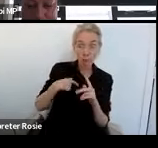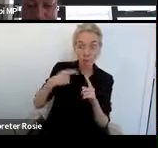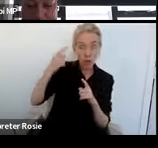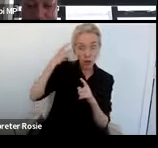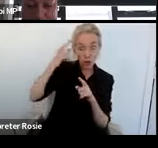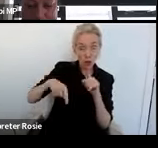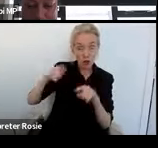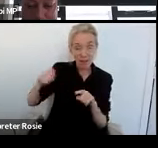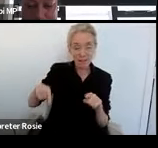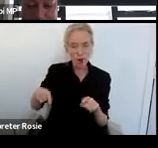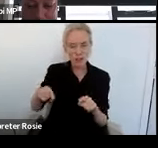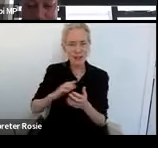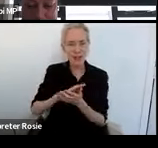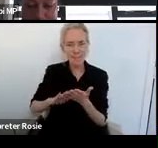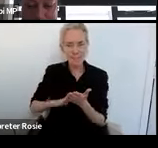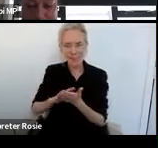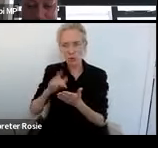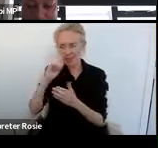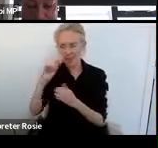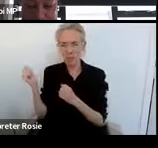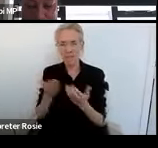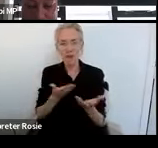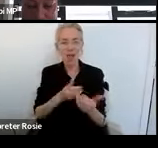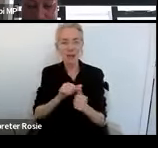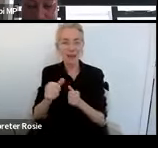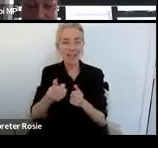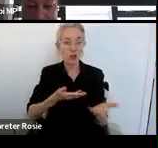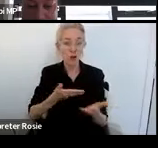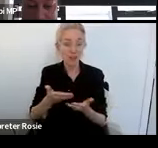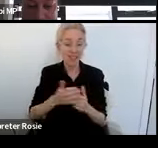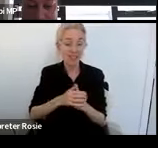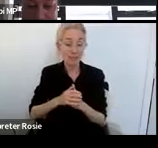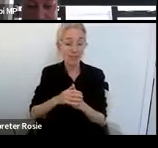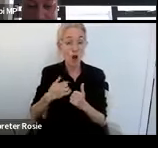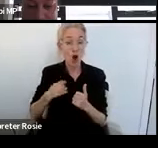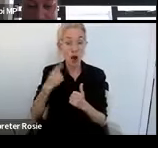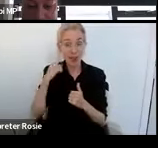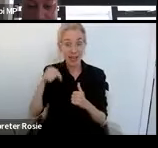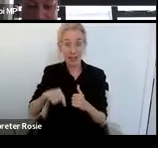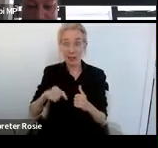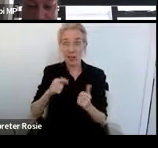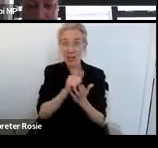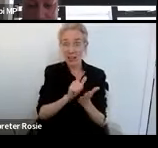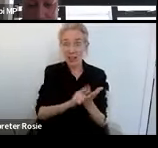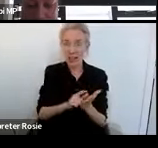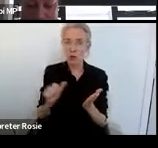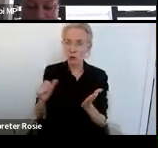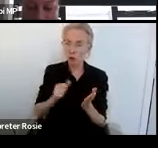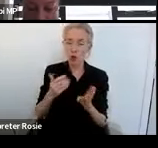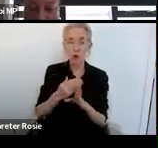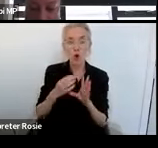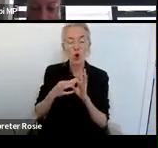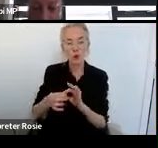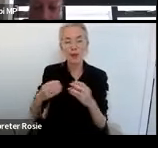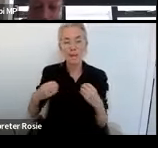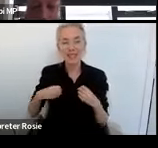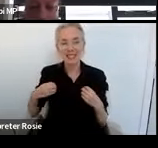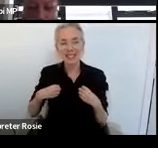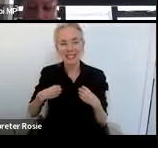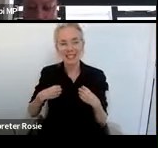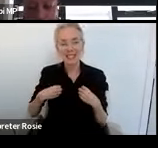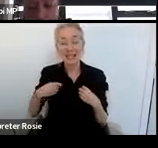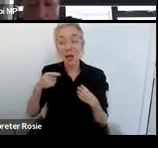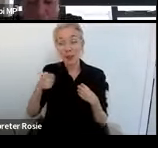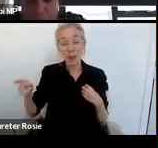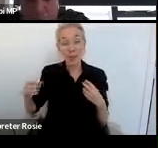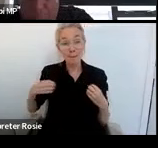think businesses must be included in the legislation. That's absolutely critical. And businesses shouldn't fear the legislation at all.